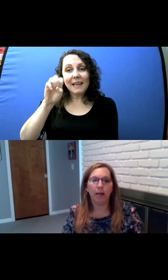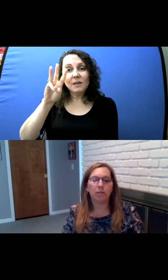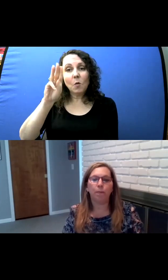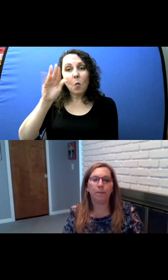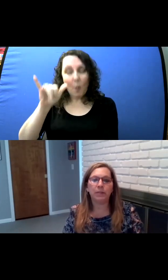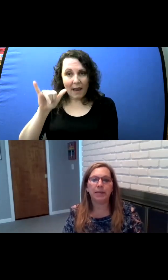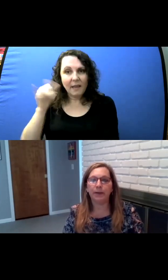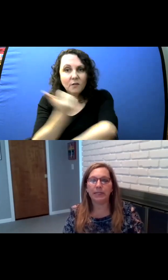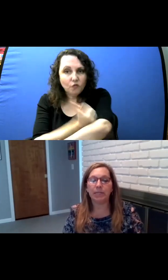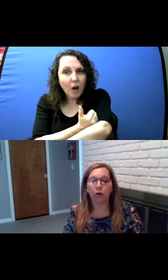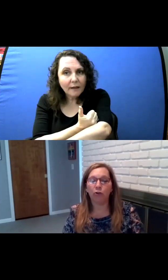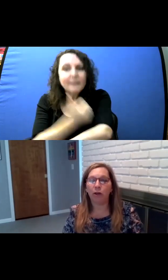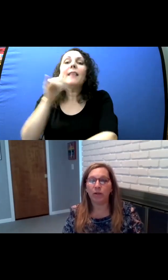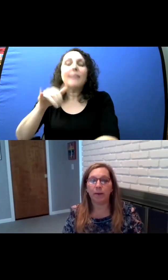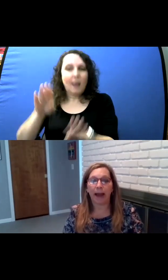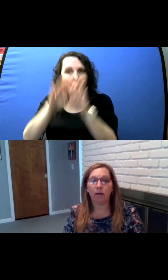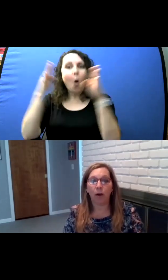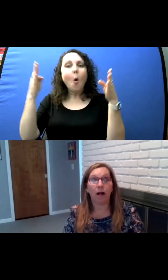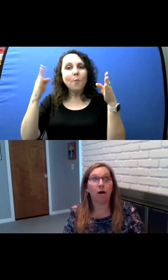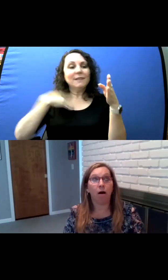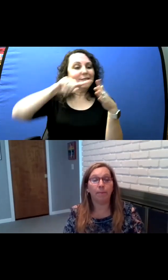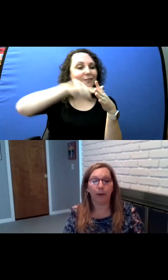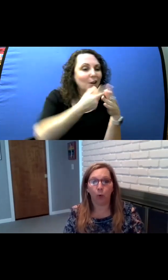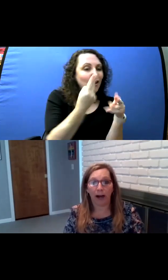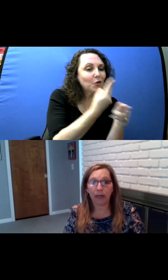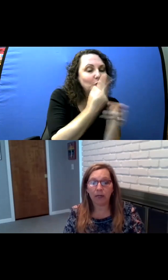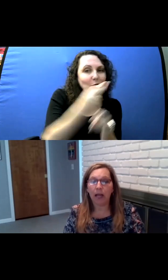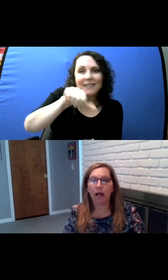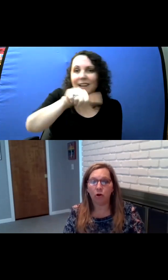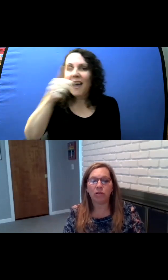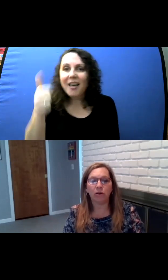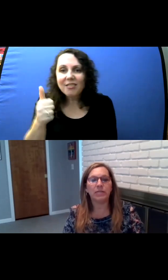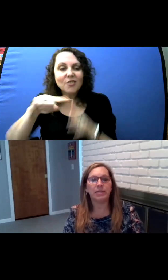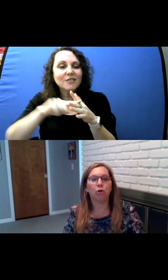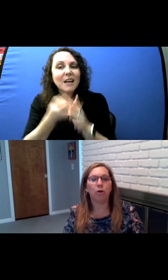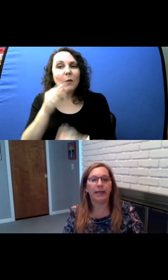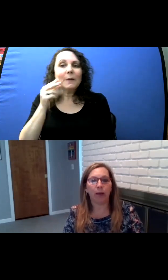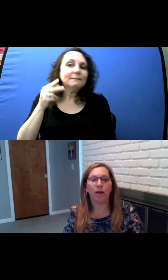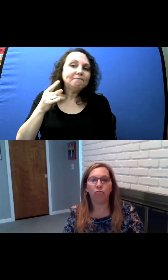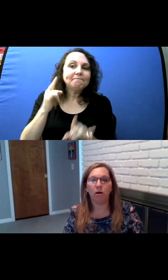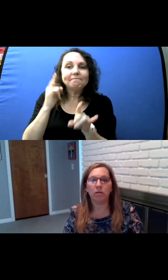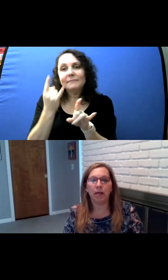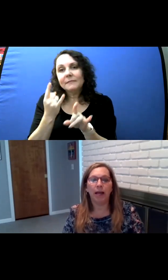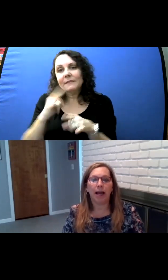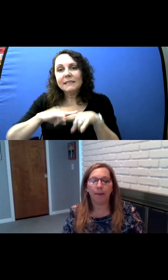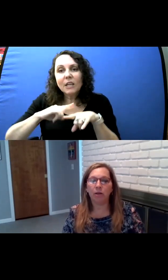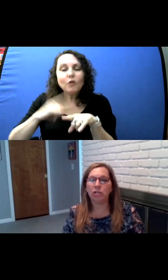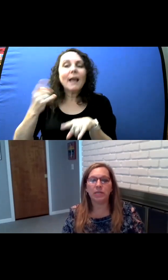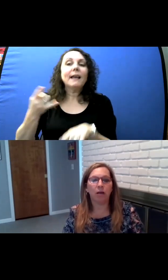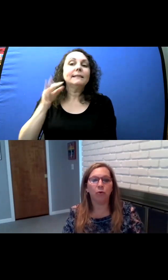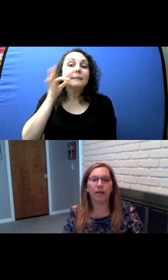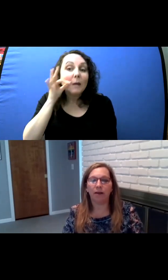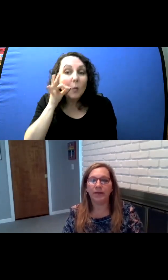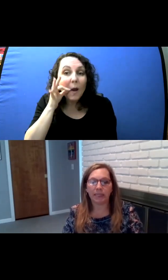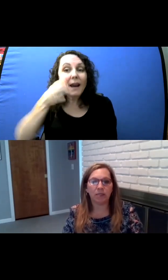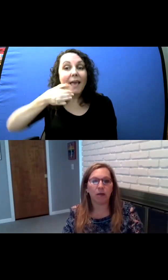drugs. So people typically start using with tobacco, alcohol, and marijuana, and those are considered gateway drugs. I'm here to